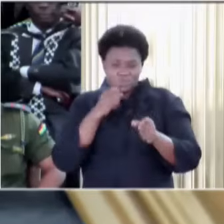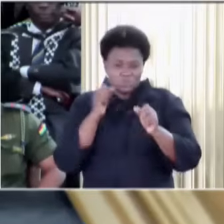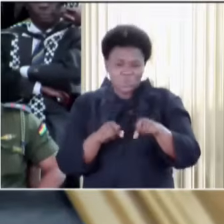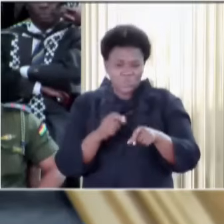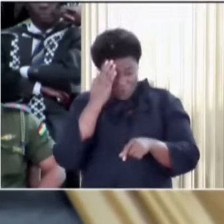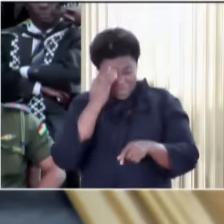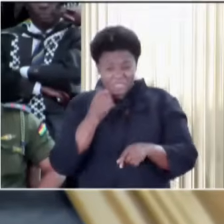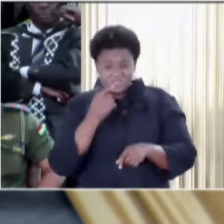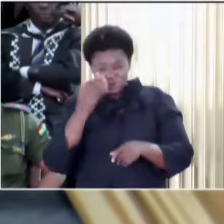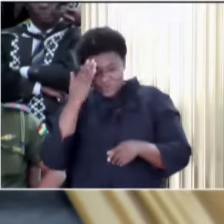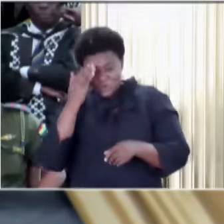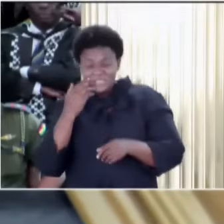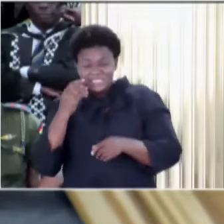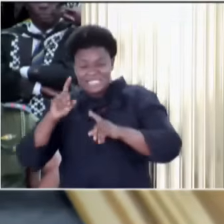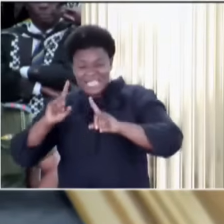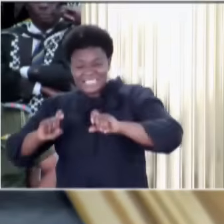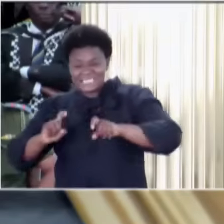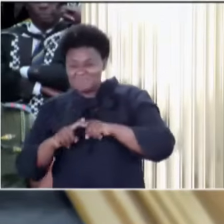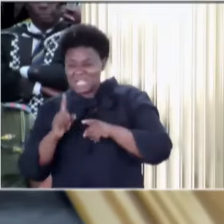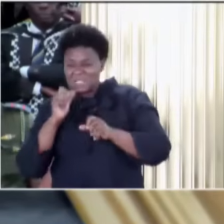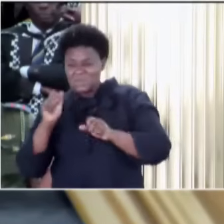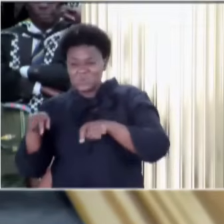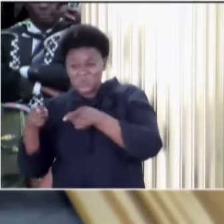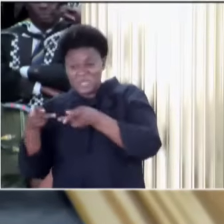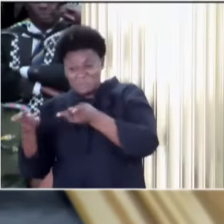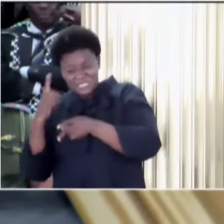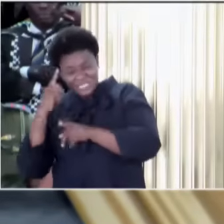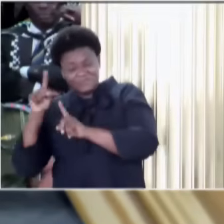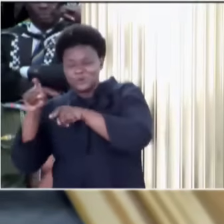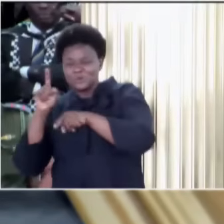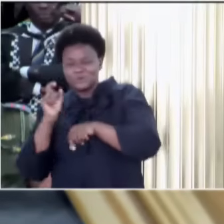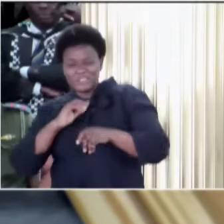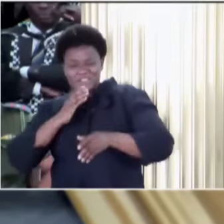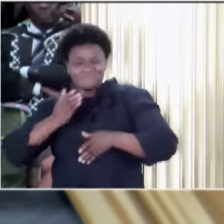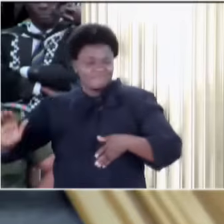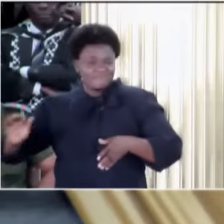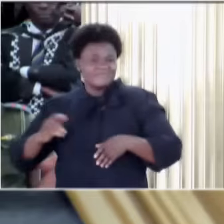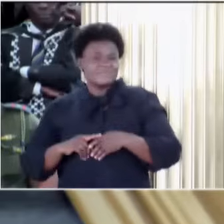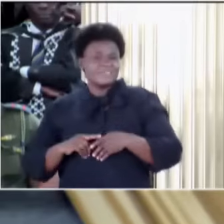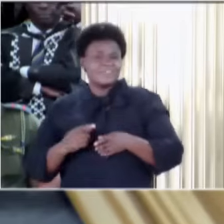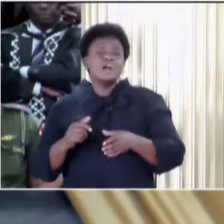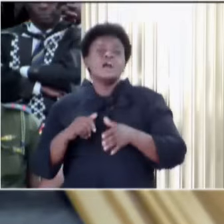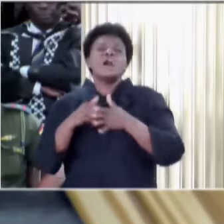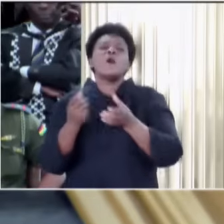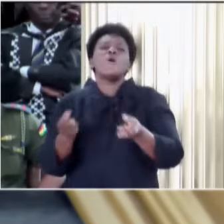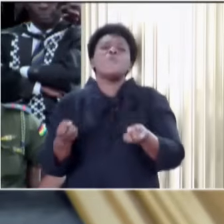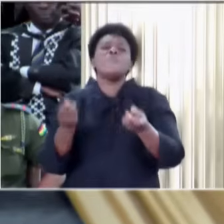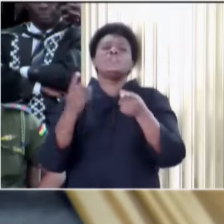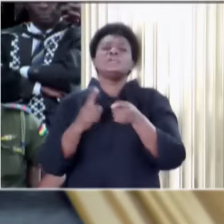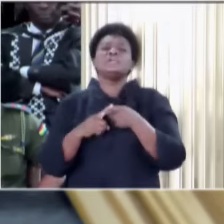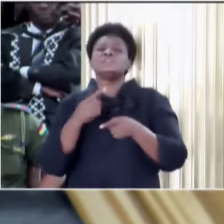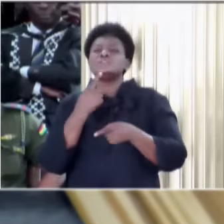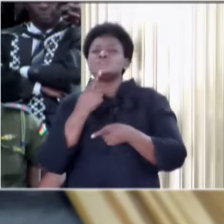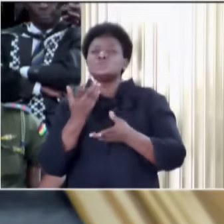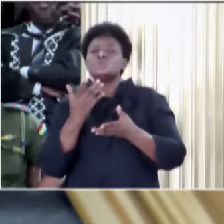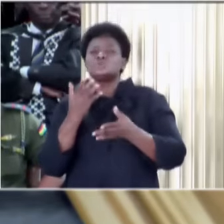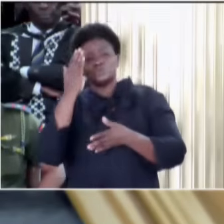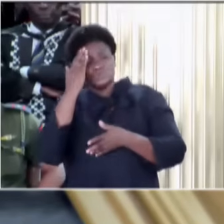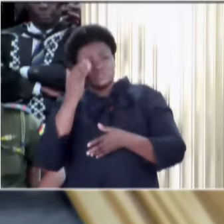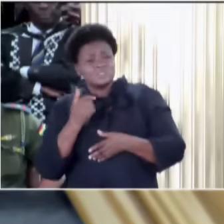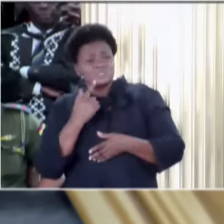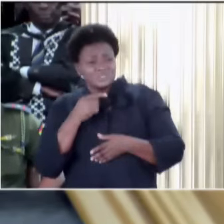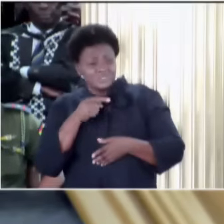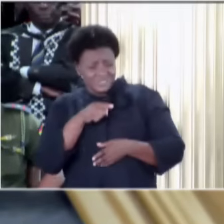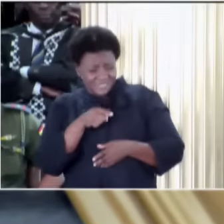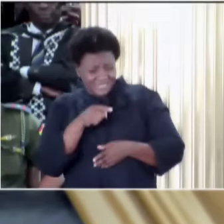you had to learn? How many of you? Good. Now, and how many of you, you'd have liked to do something different, but you knew that the cost